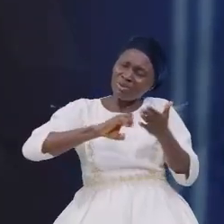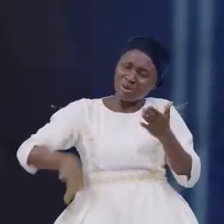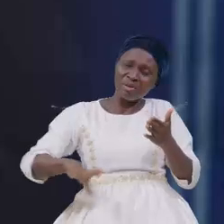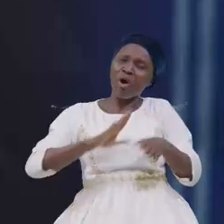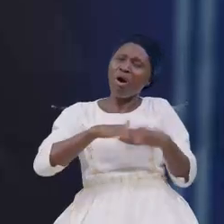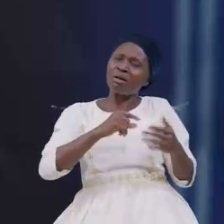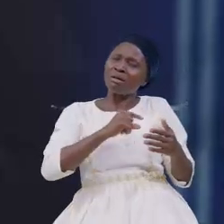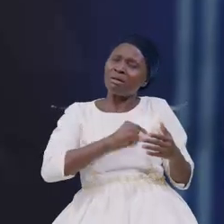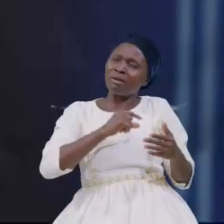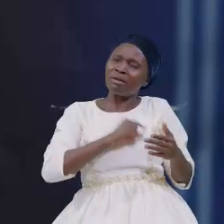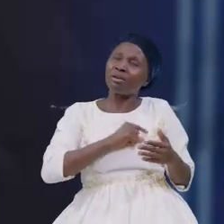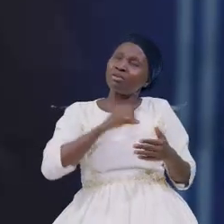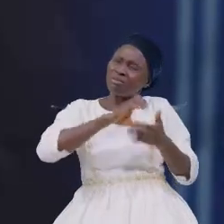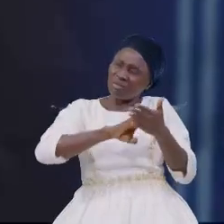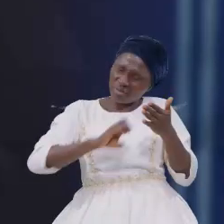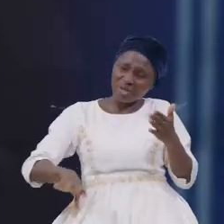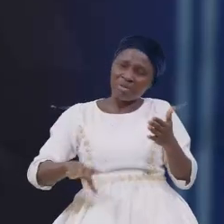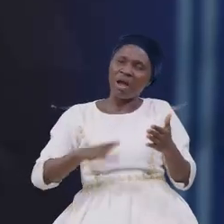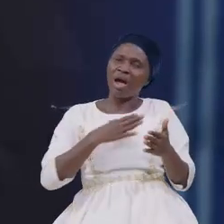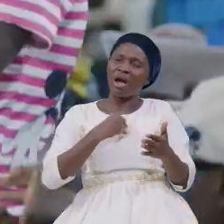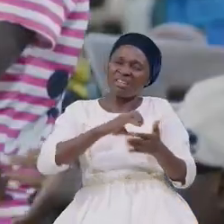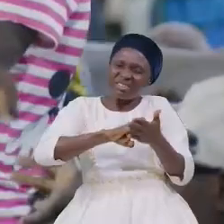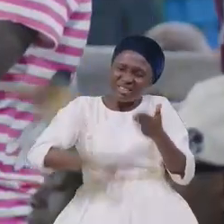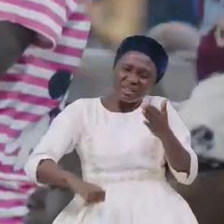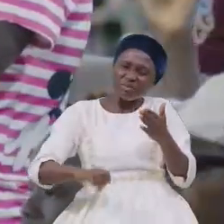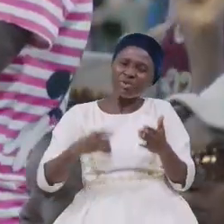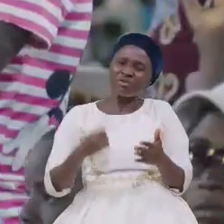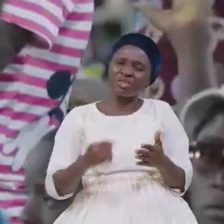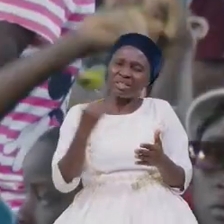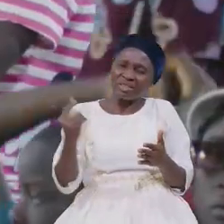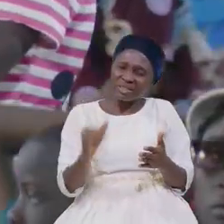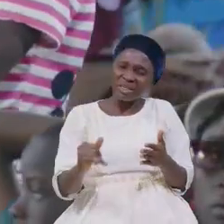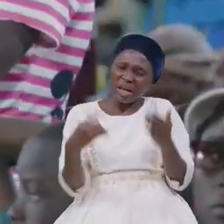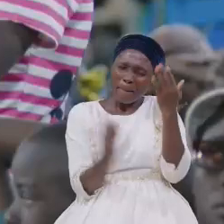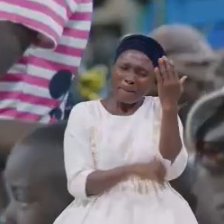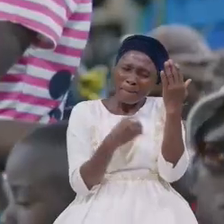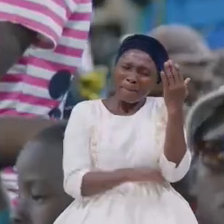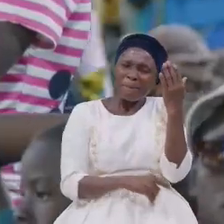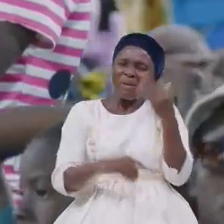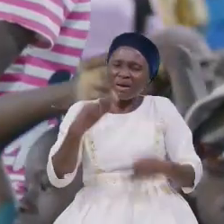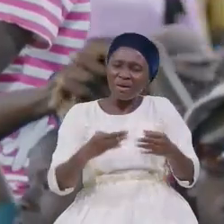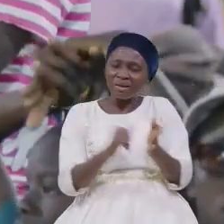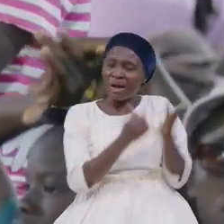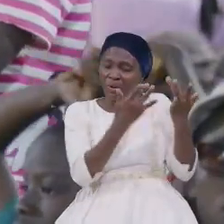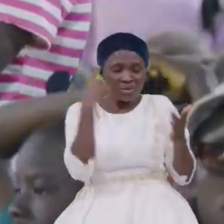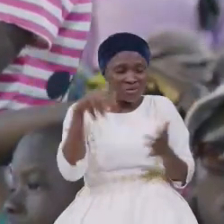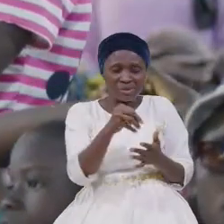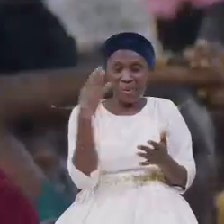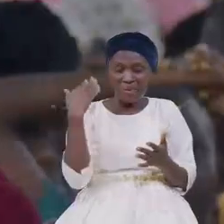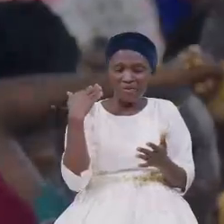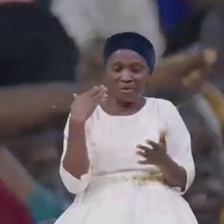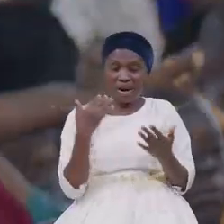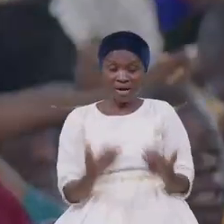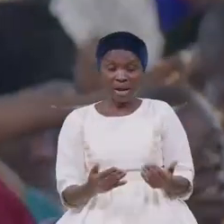away eternal punishment that was waiting for them. Now they are forgiven. Now they are